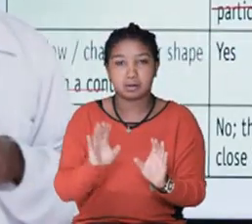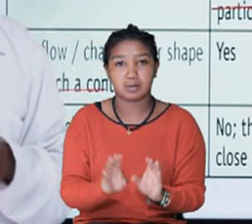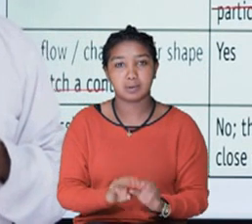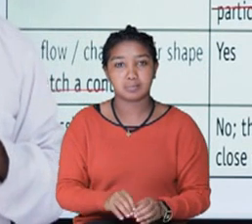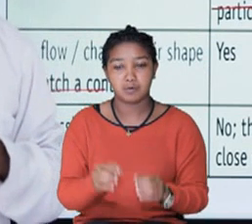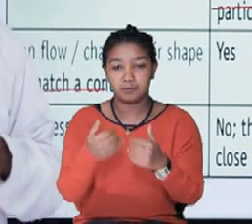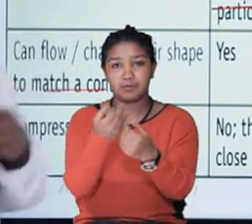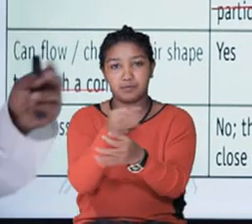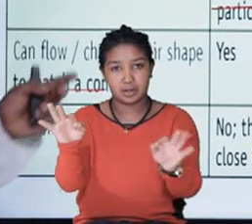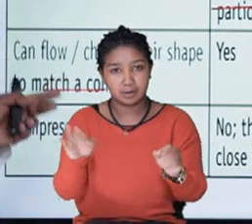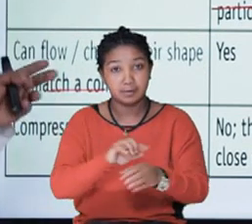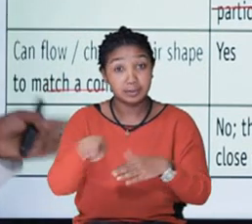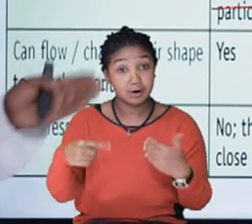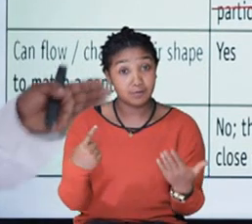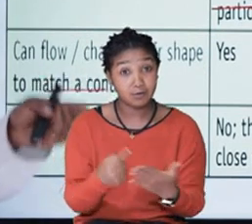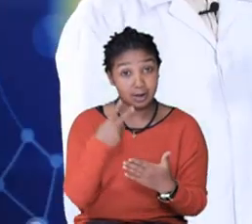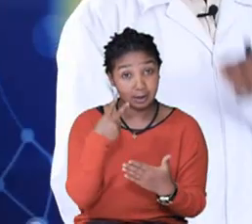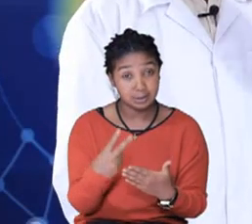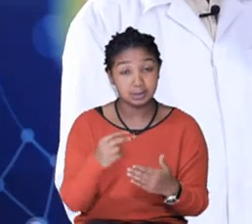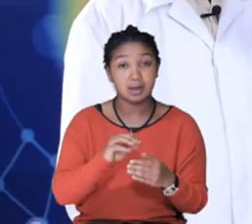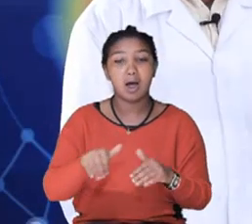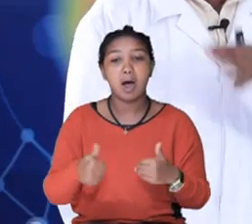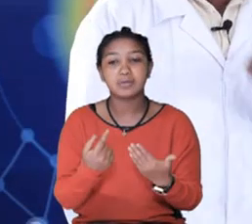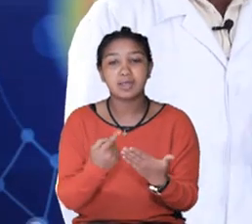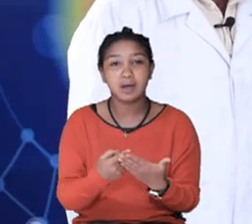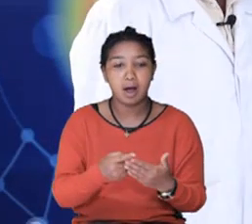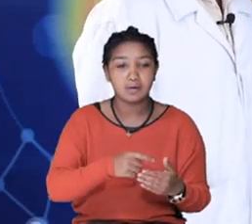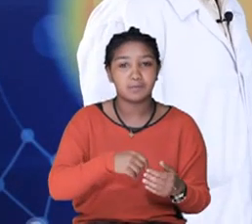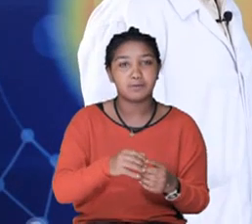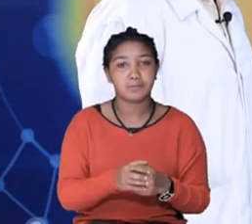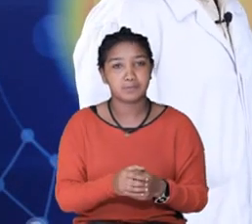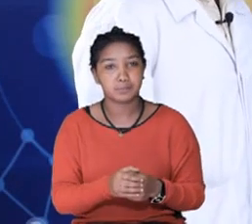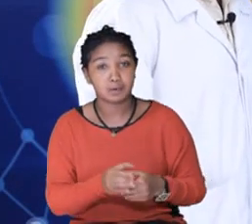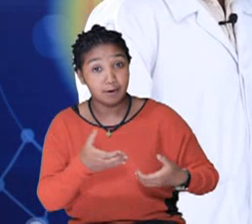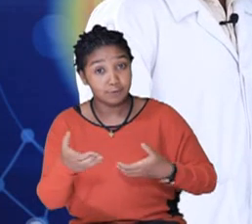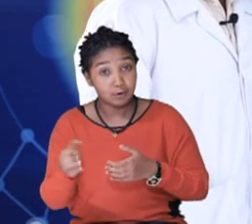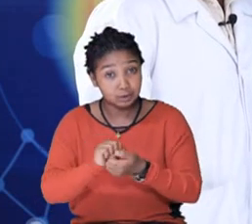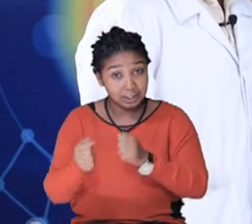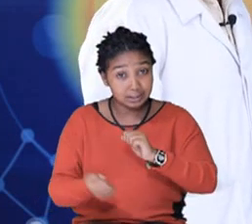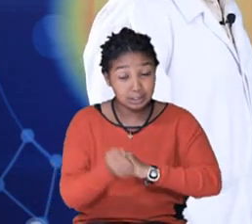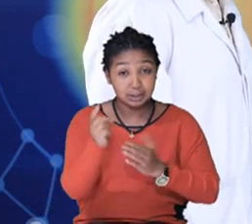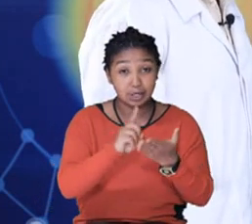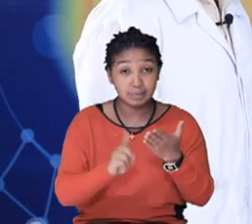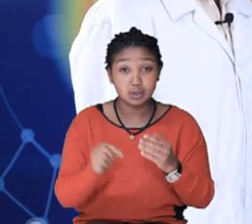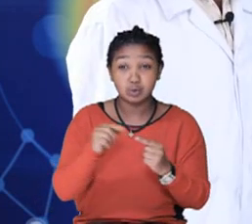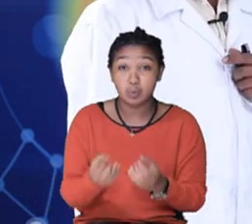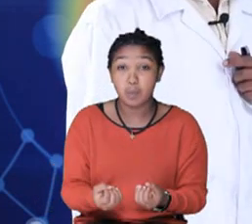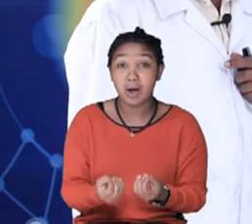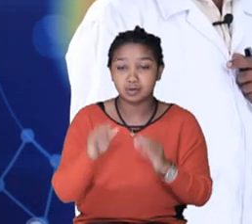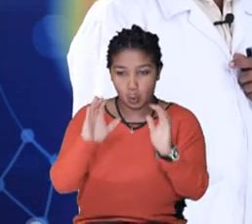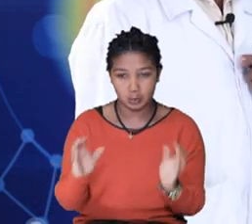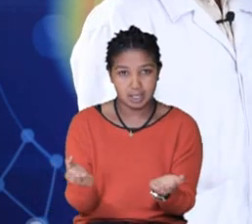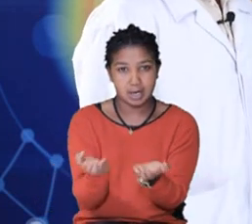particles. So let us see how they can flow. Change their shapes to match a